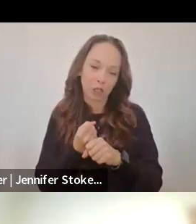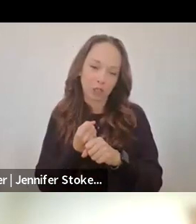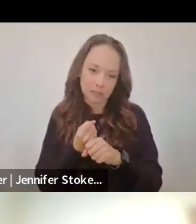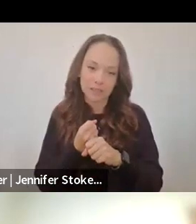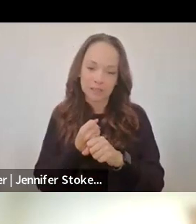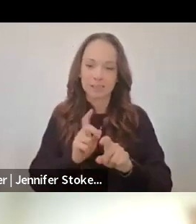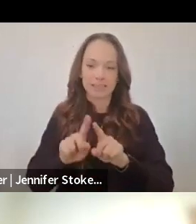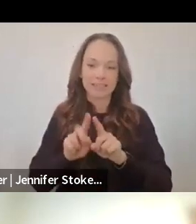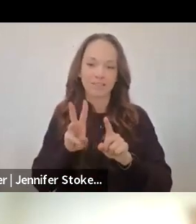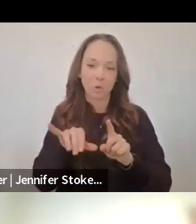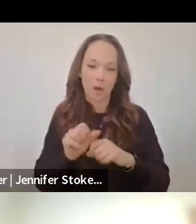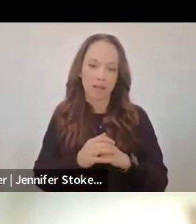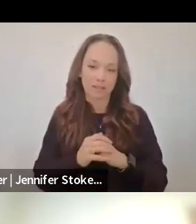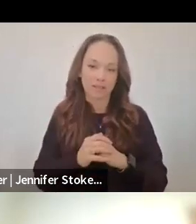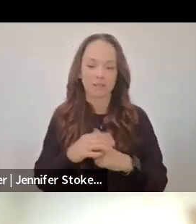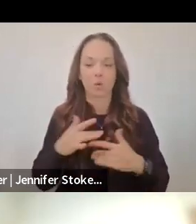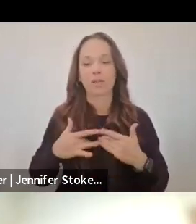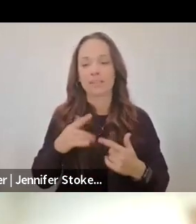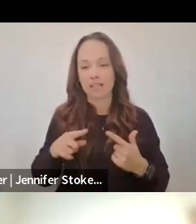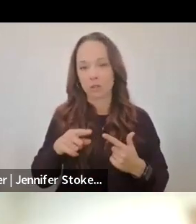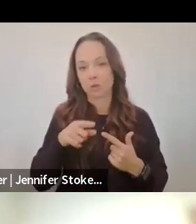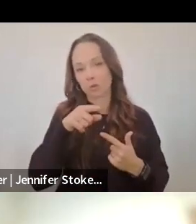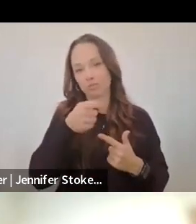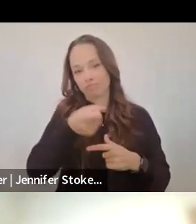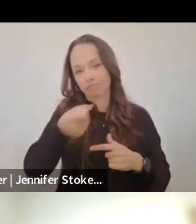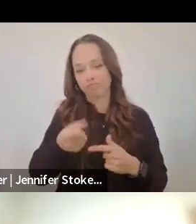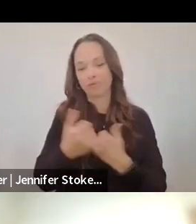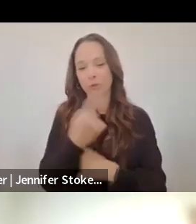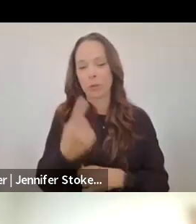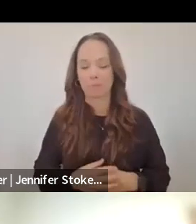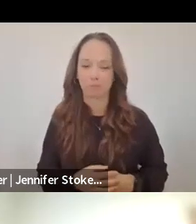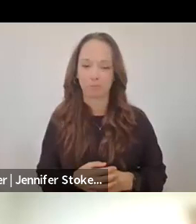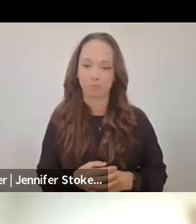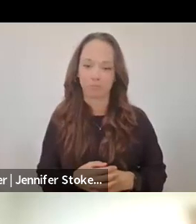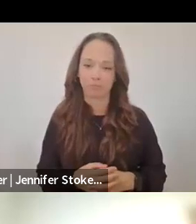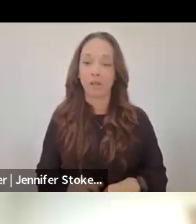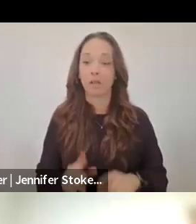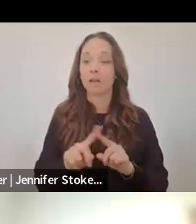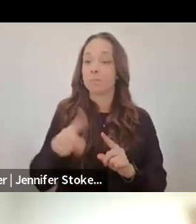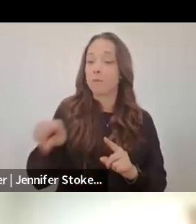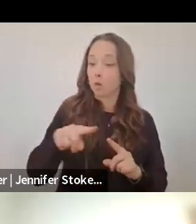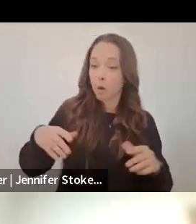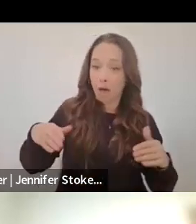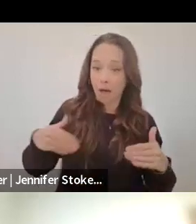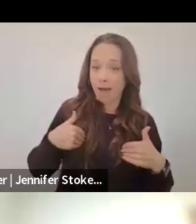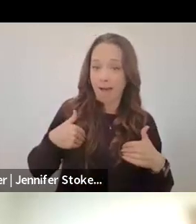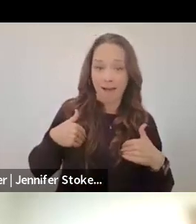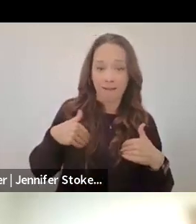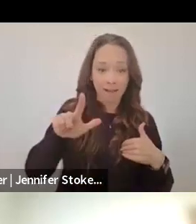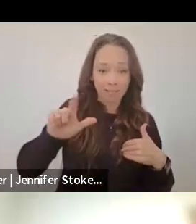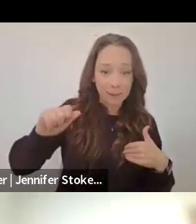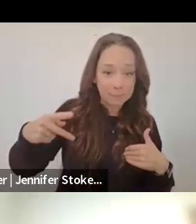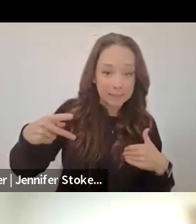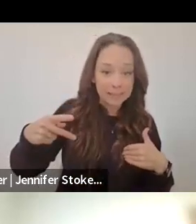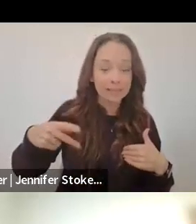different ways, and we're excited to have her back today. But for those of you who may not have a language access plan or